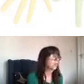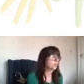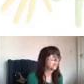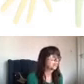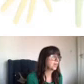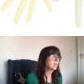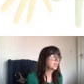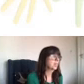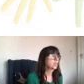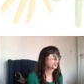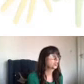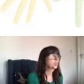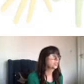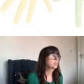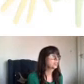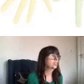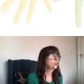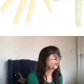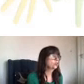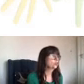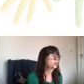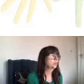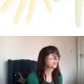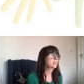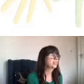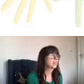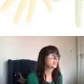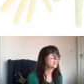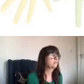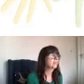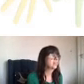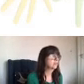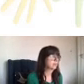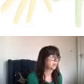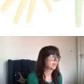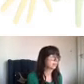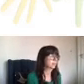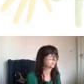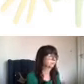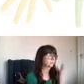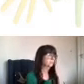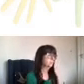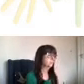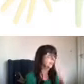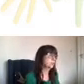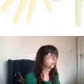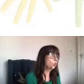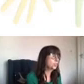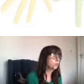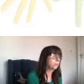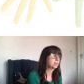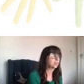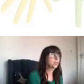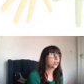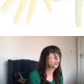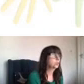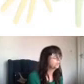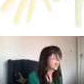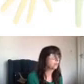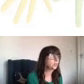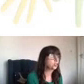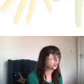You know what that world is like. That is your normal. Society is very hearing based. It's audio